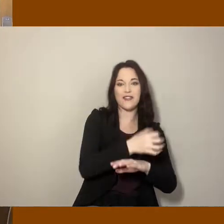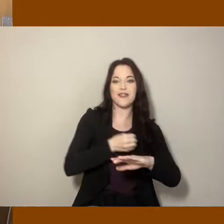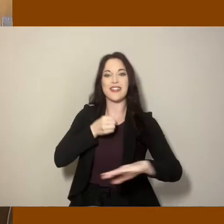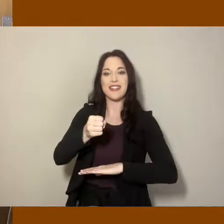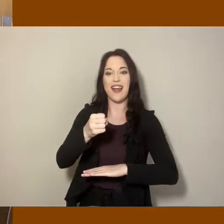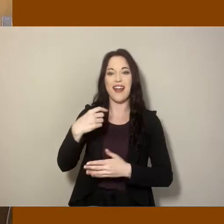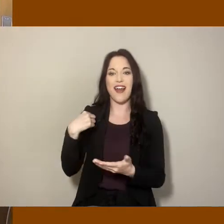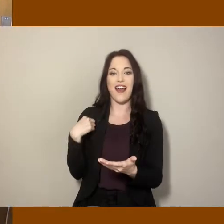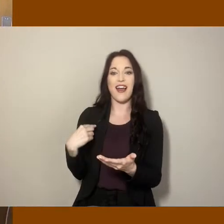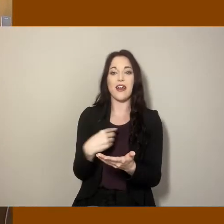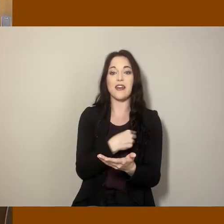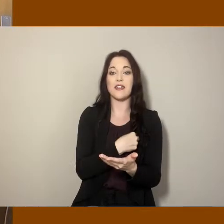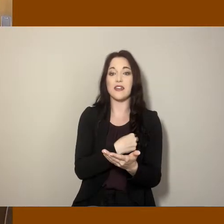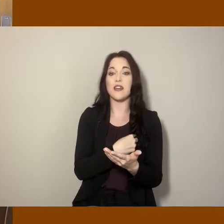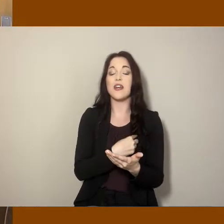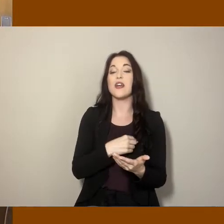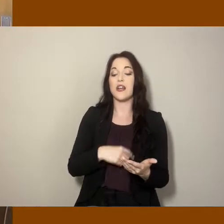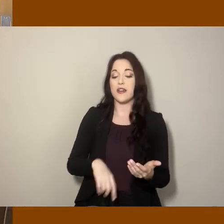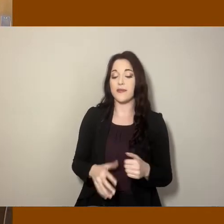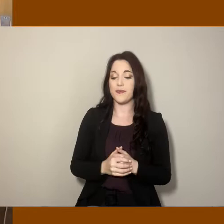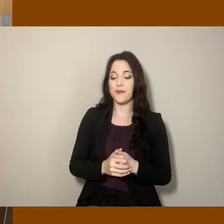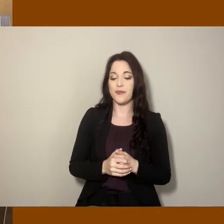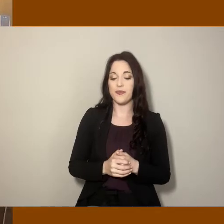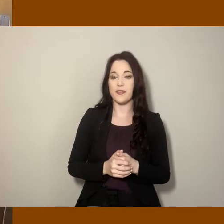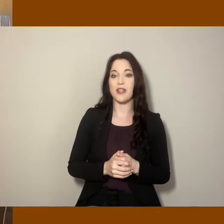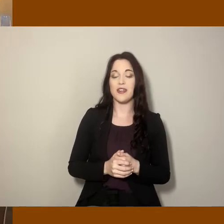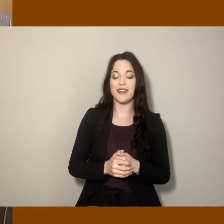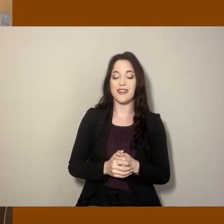in your worship program.